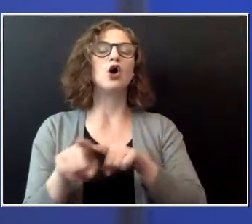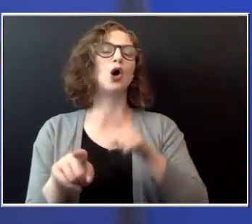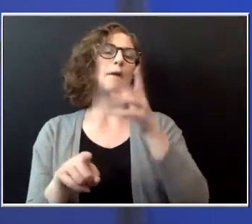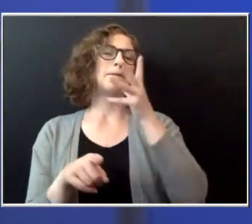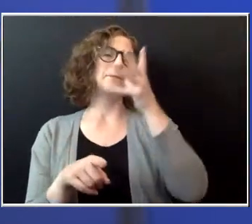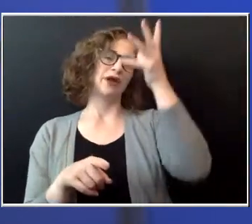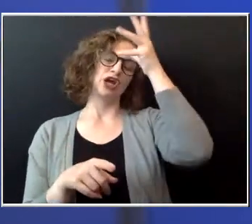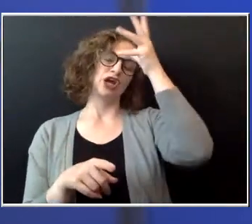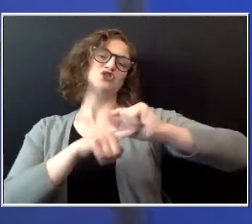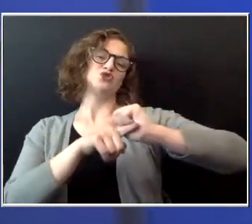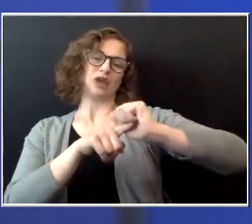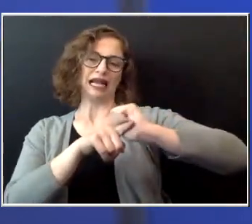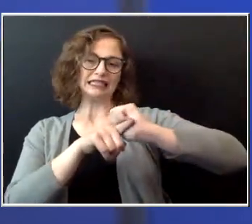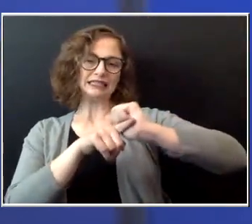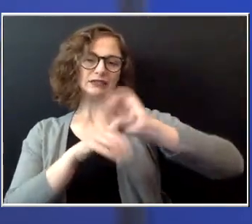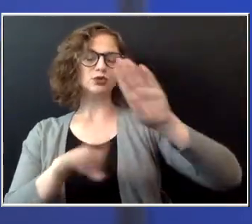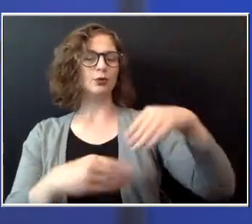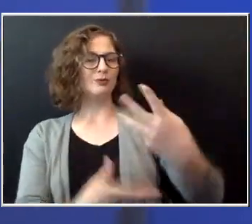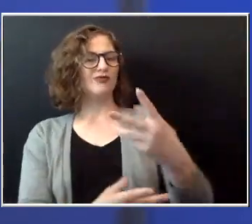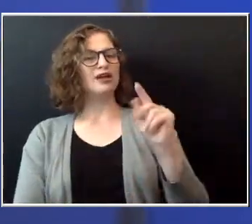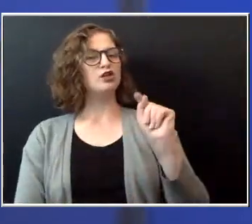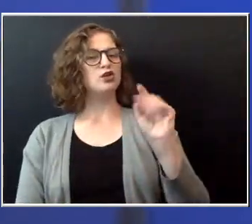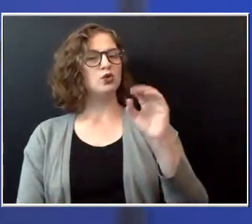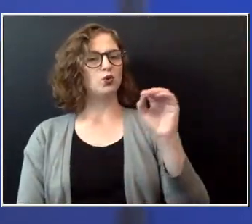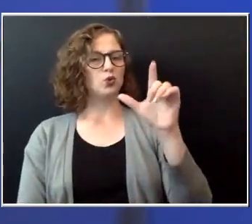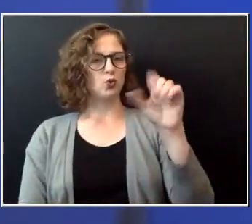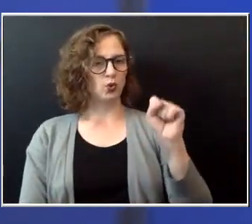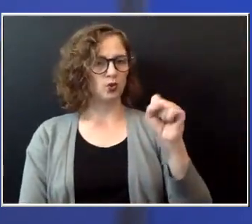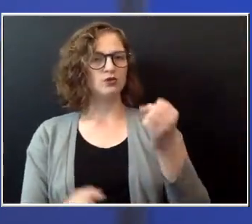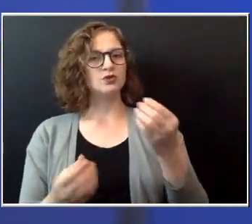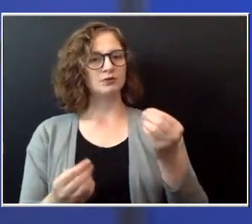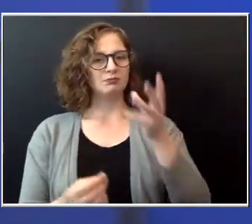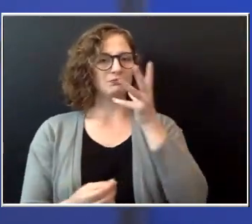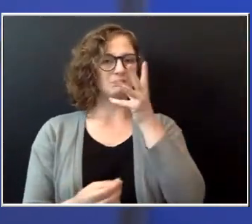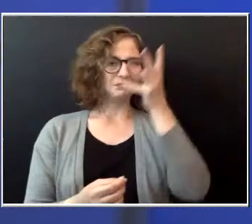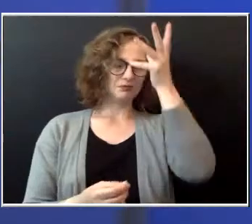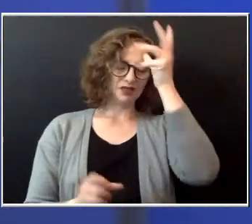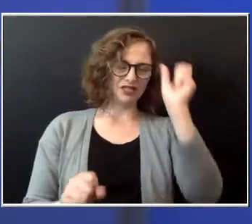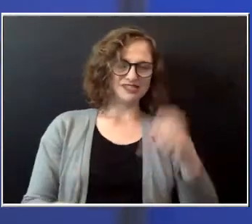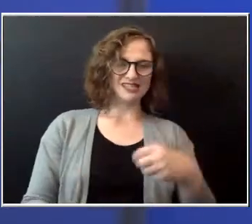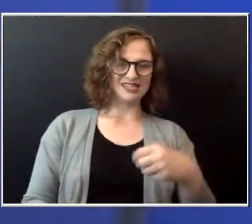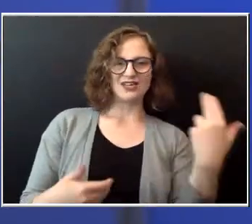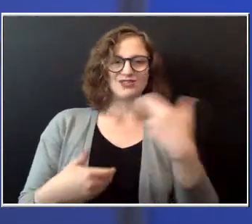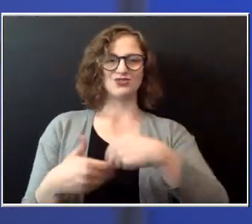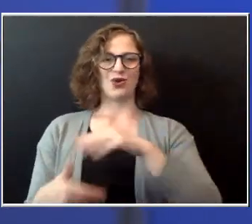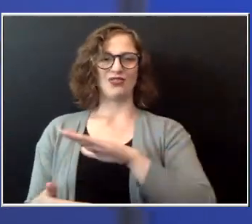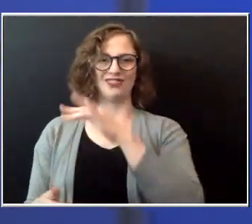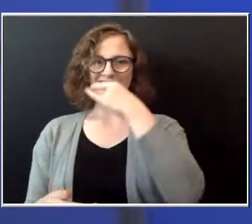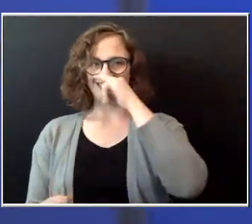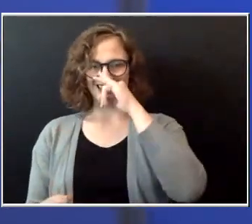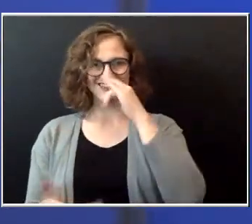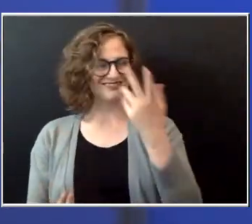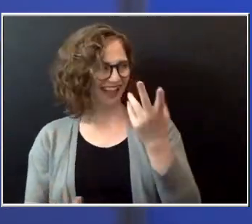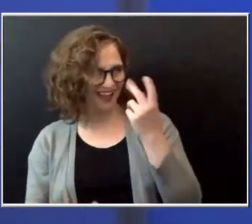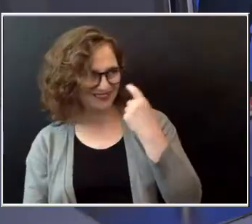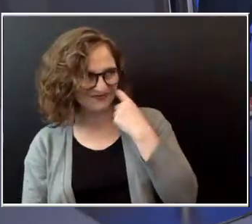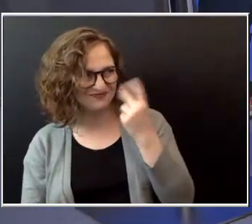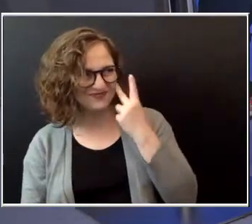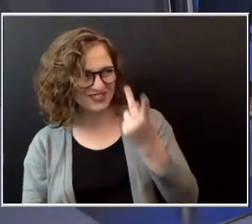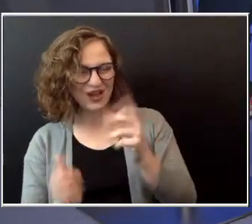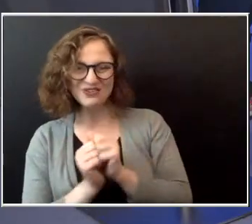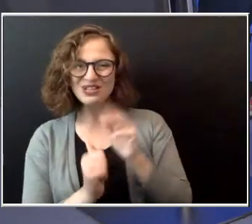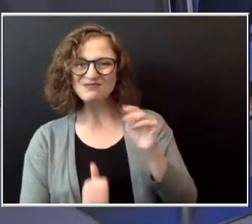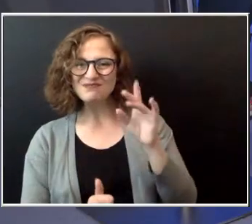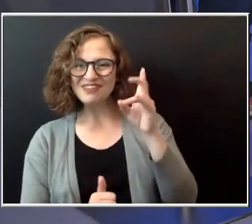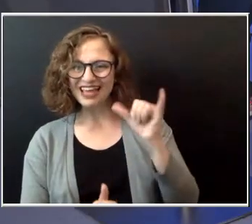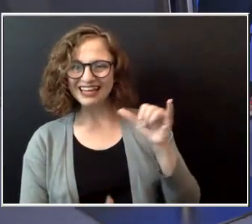they can use on a day-to-day basis to join with their kids in this journey, just like you saw in Mandy and Wake, which is so fun to see, by the way. It is great to see,